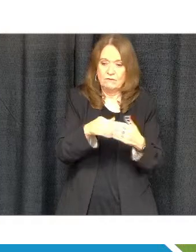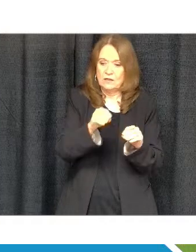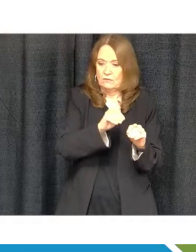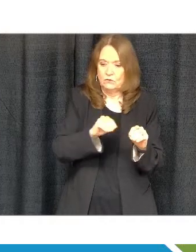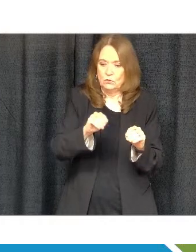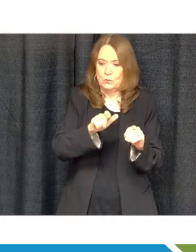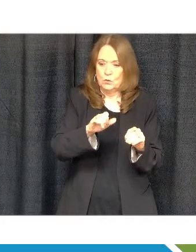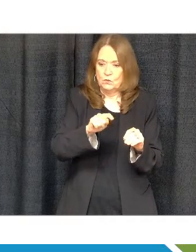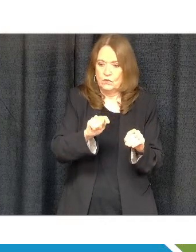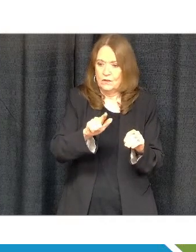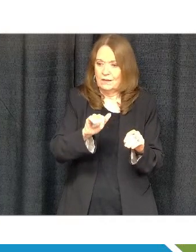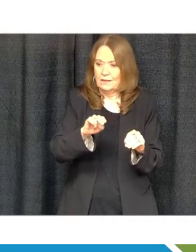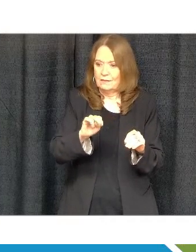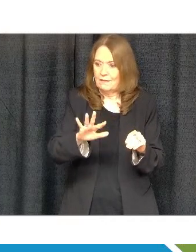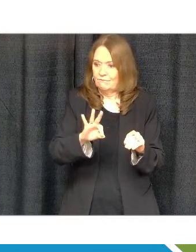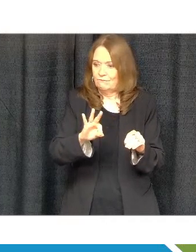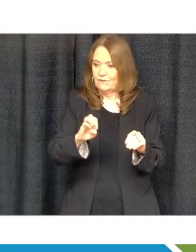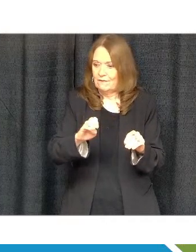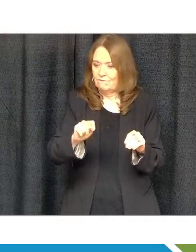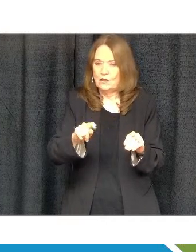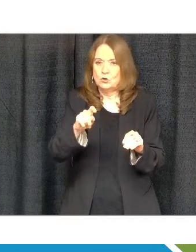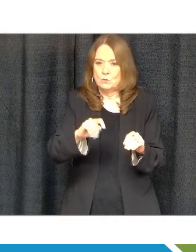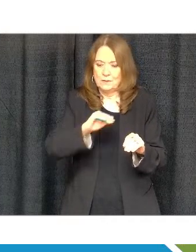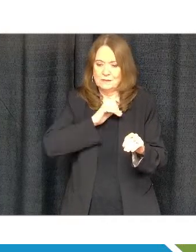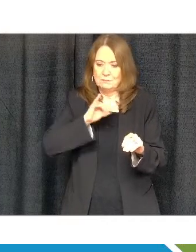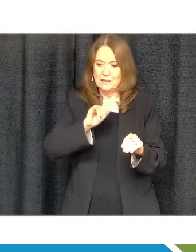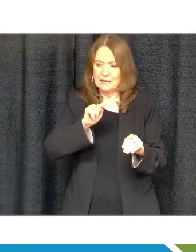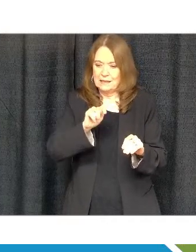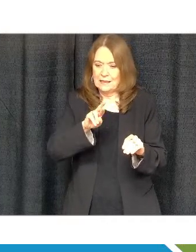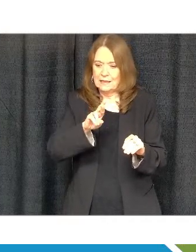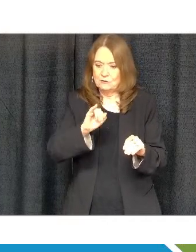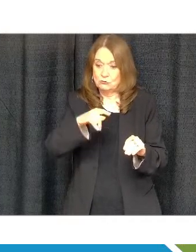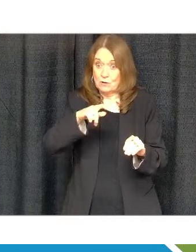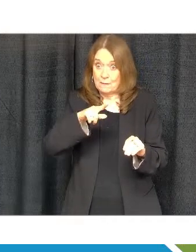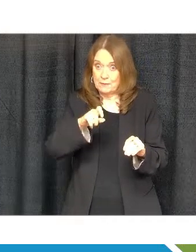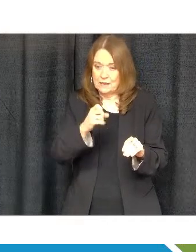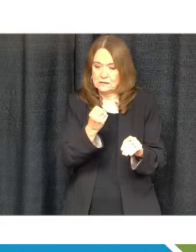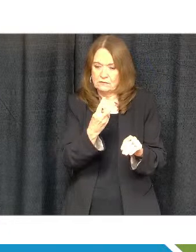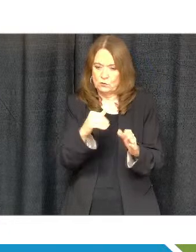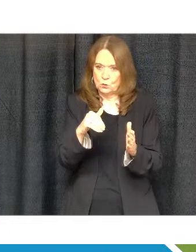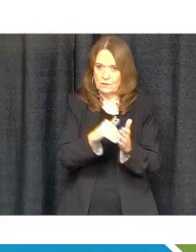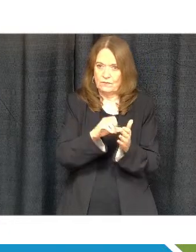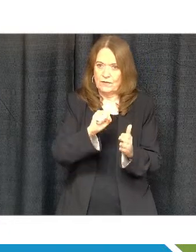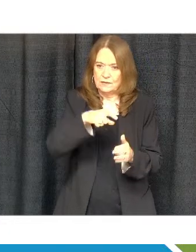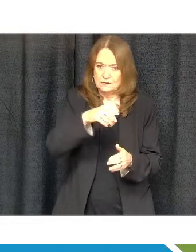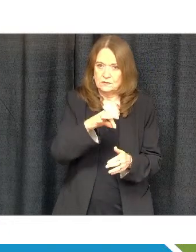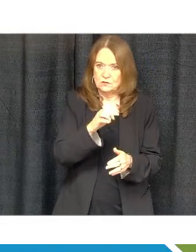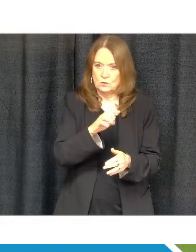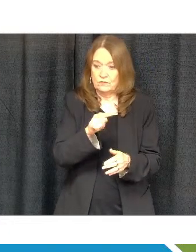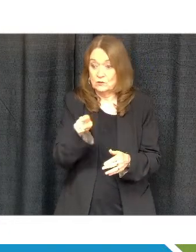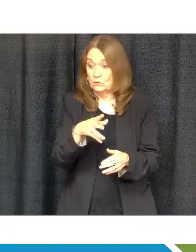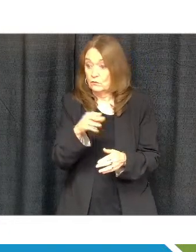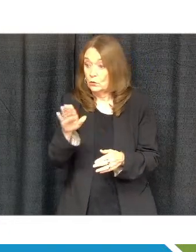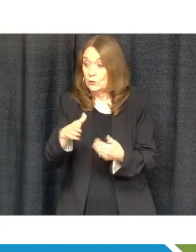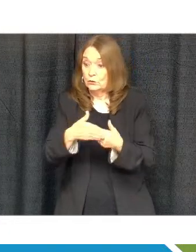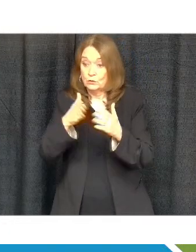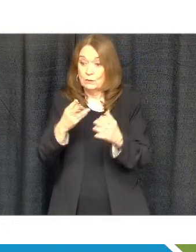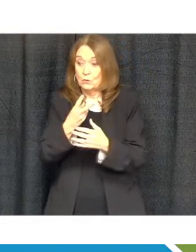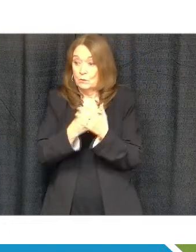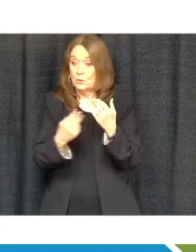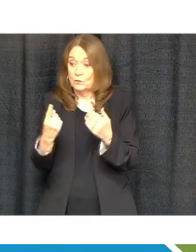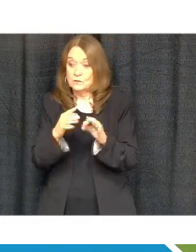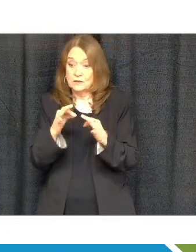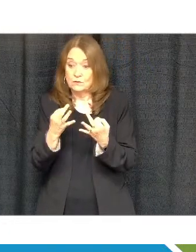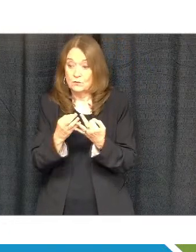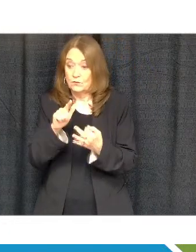line 5 feet, you've got to meet that triplex designation of 12,000 square feet. So if you and your neighbor are both single-family